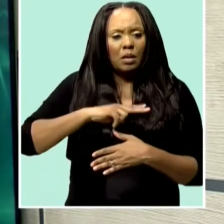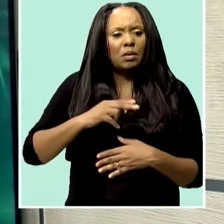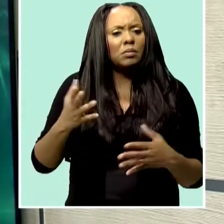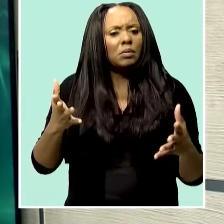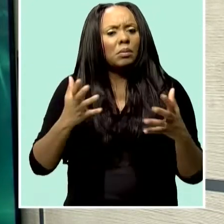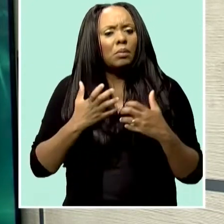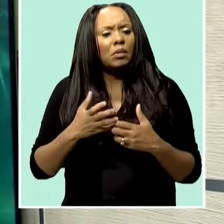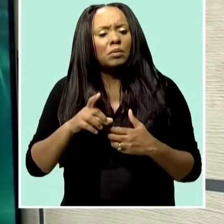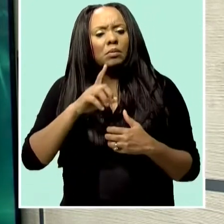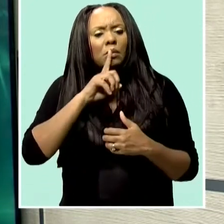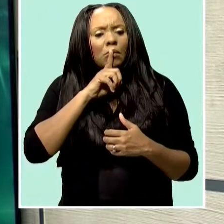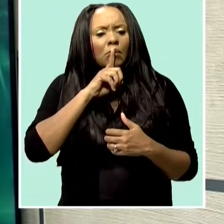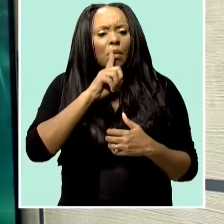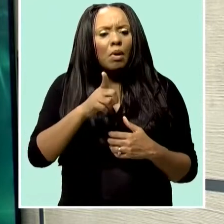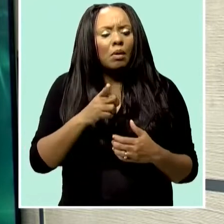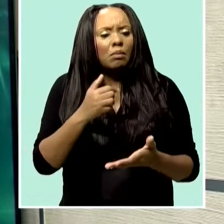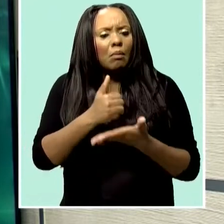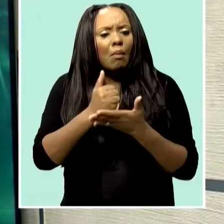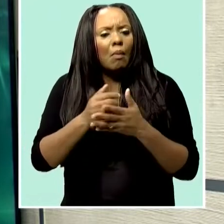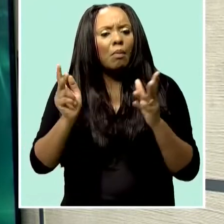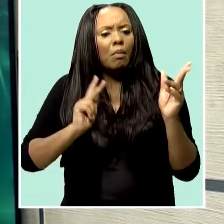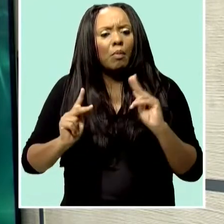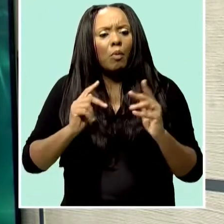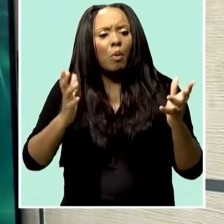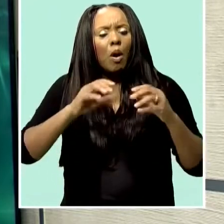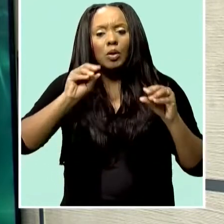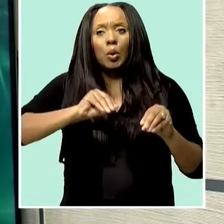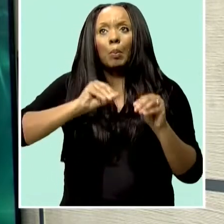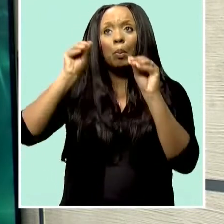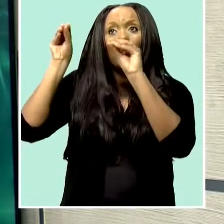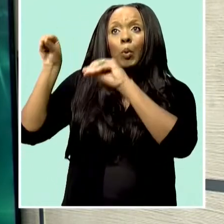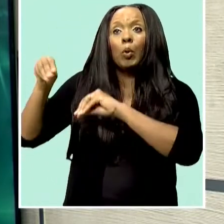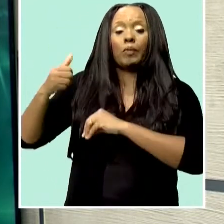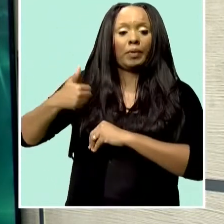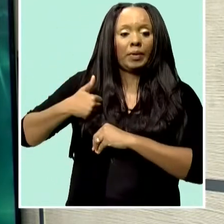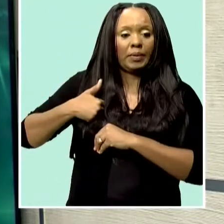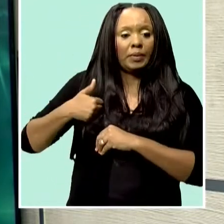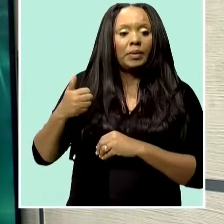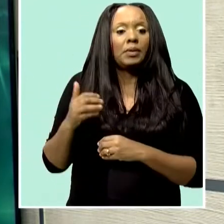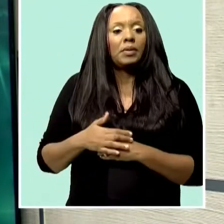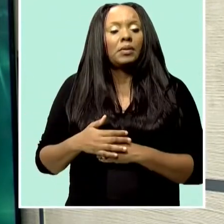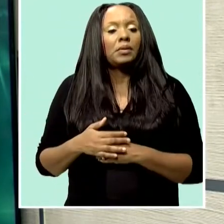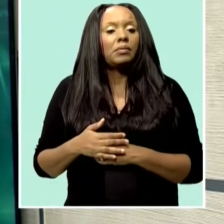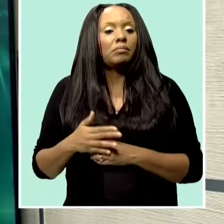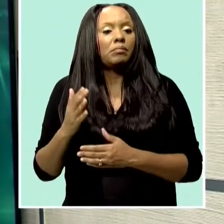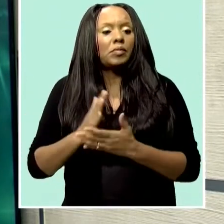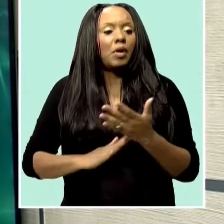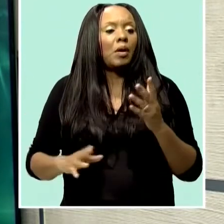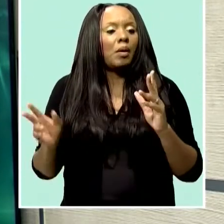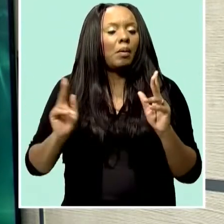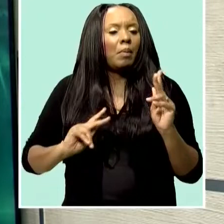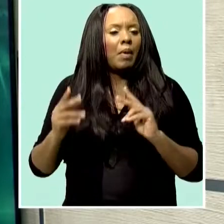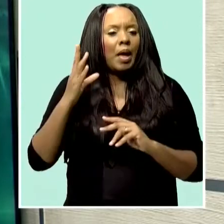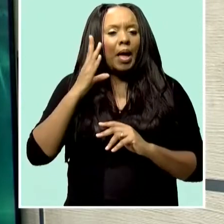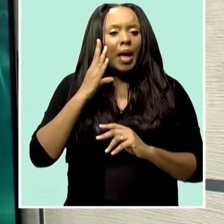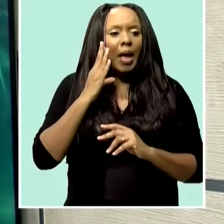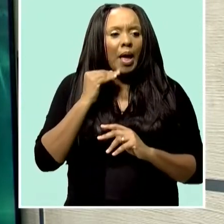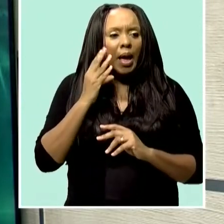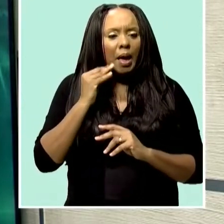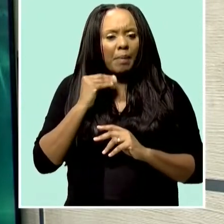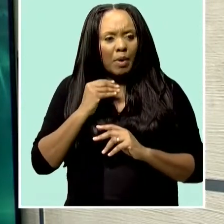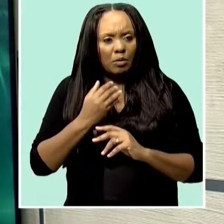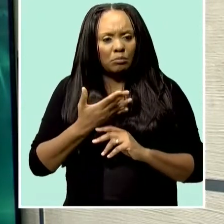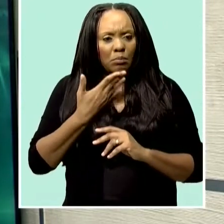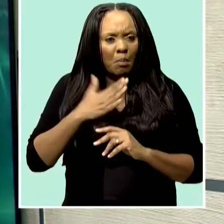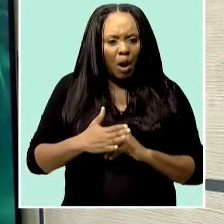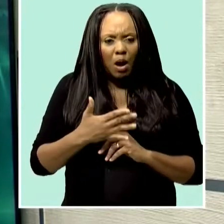striving to be an authentic voice for those looking to relocate, as some in the region have been scammed in the past. The Dominican by birth says there are